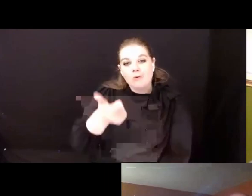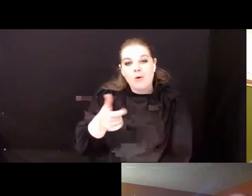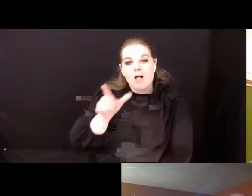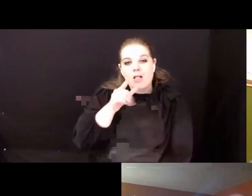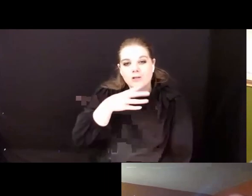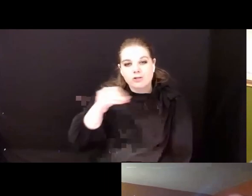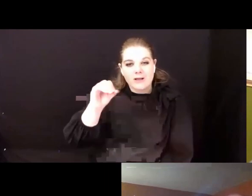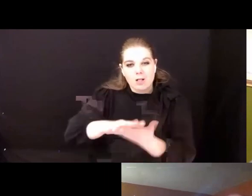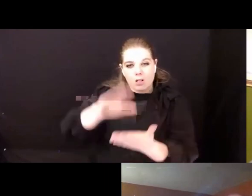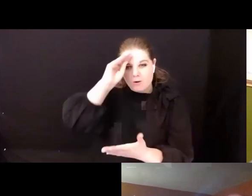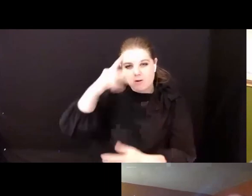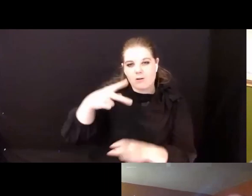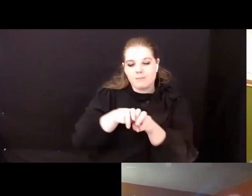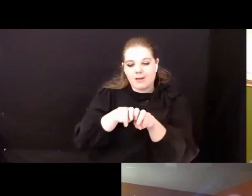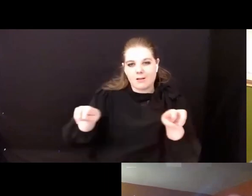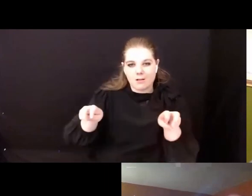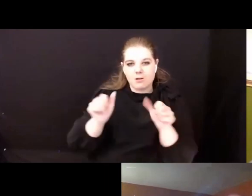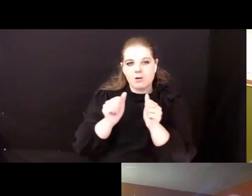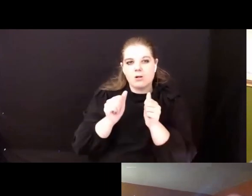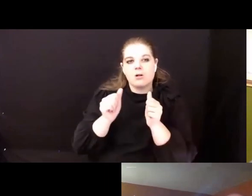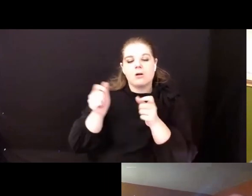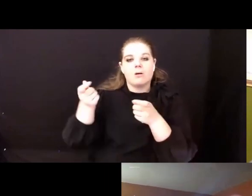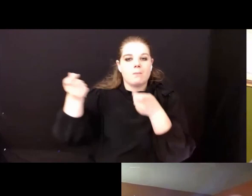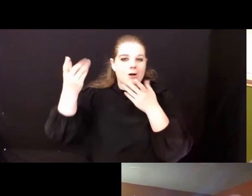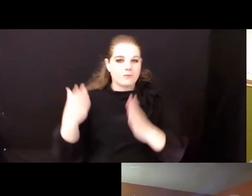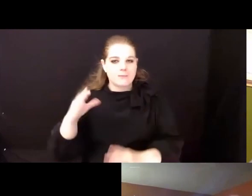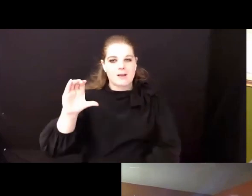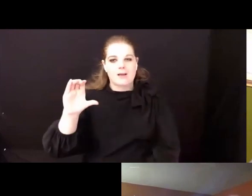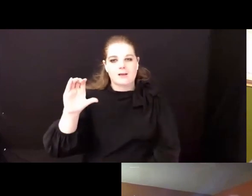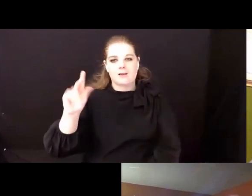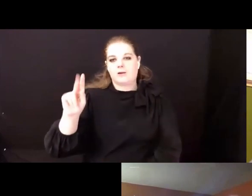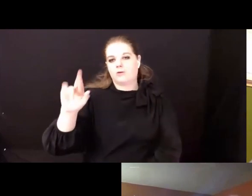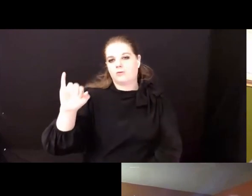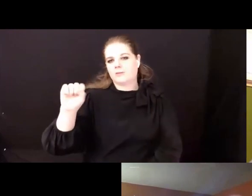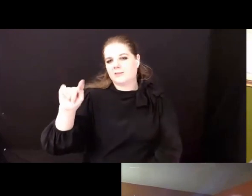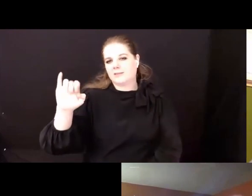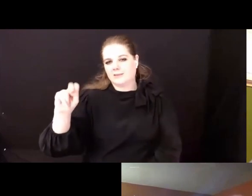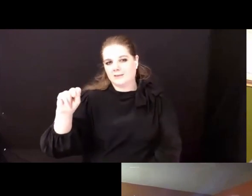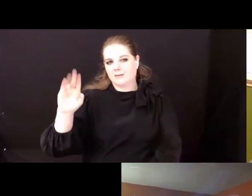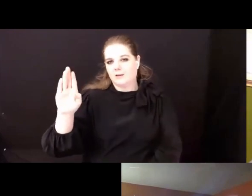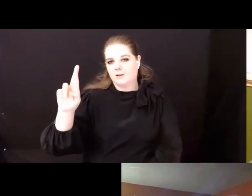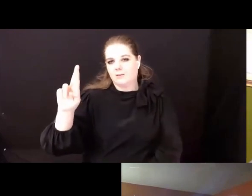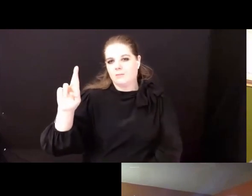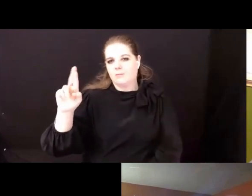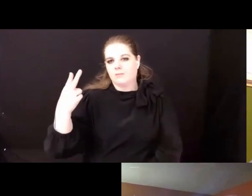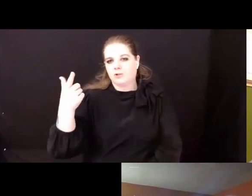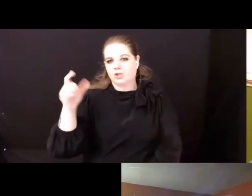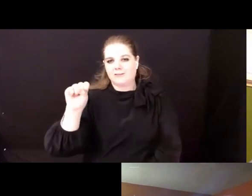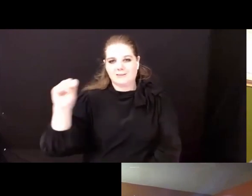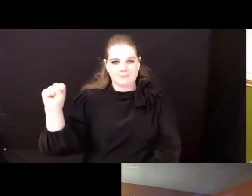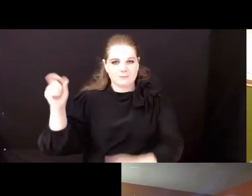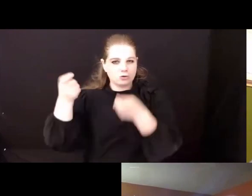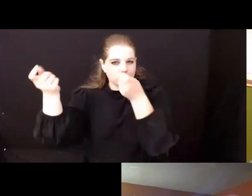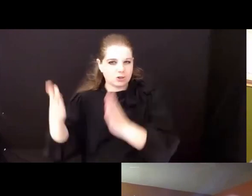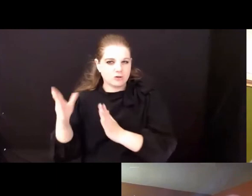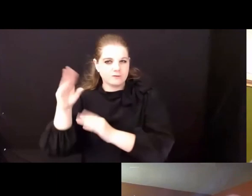panel with being moderated by Kristen Burgess, who is the Director of Student Access Services at